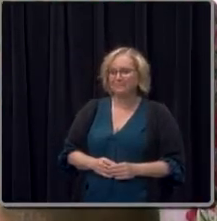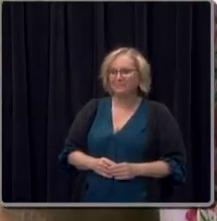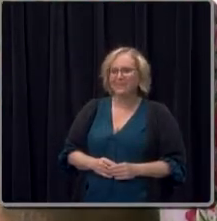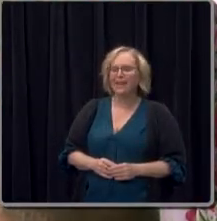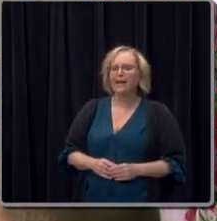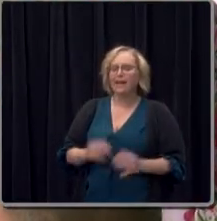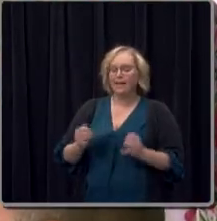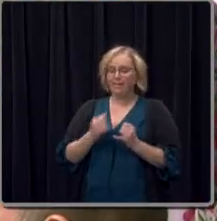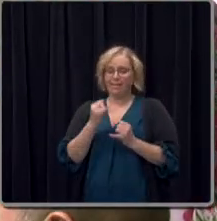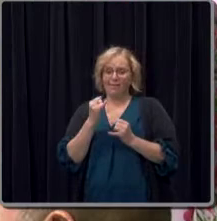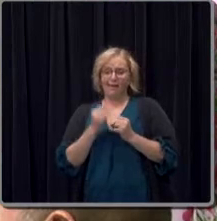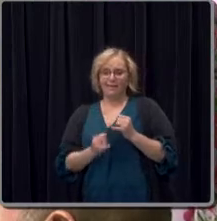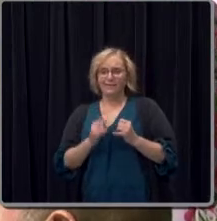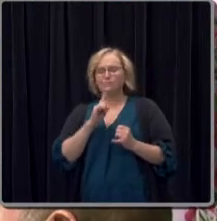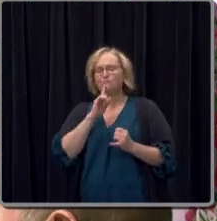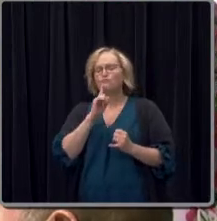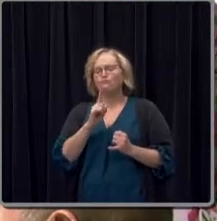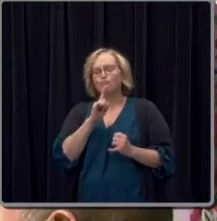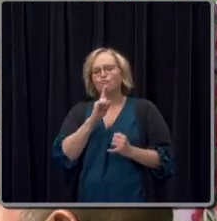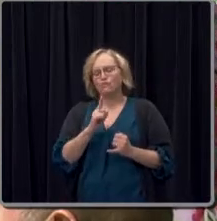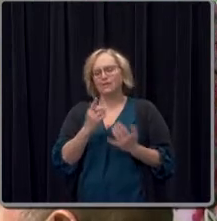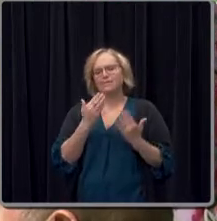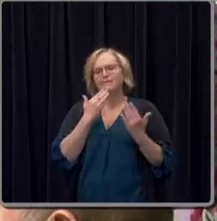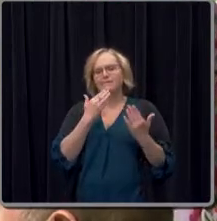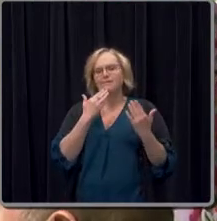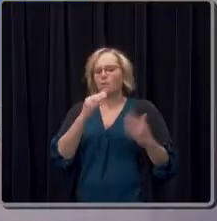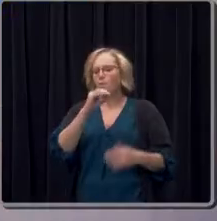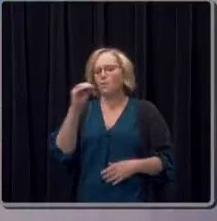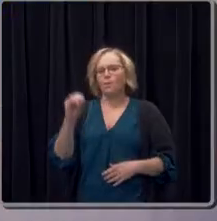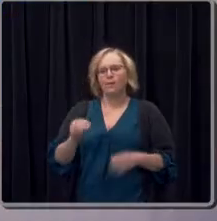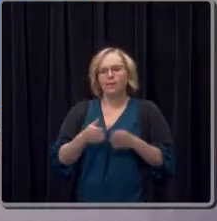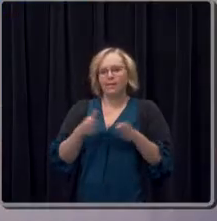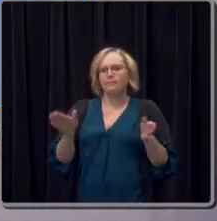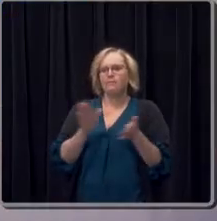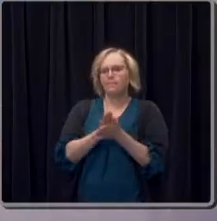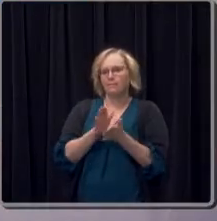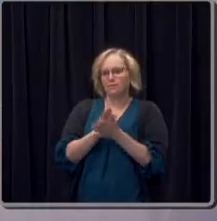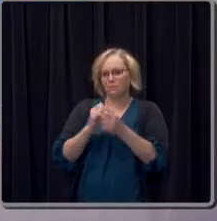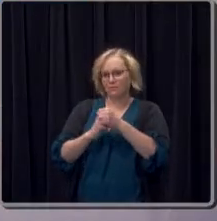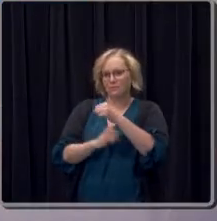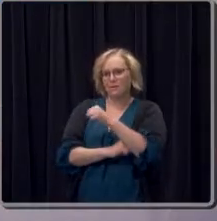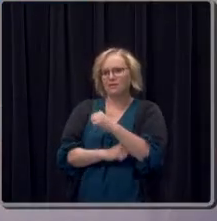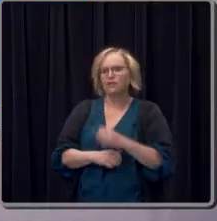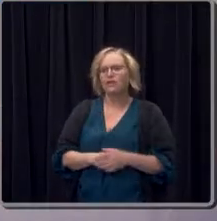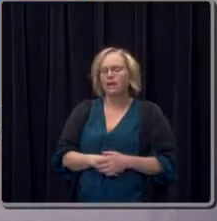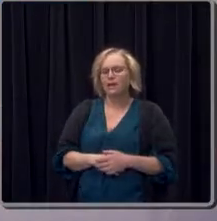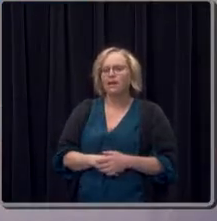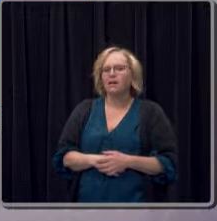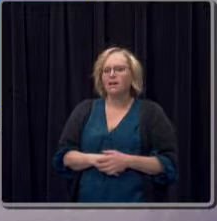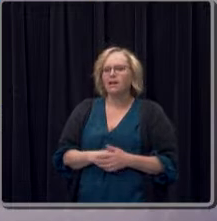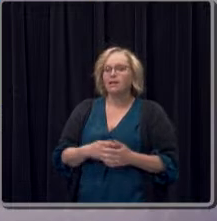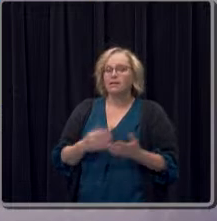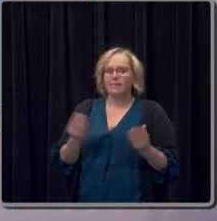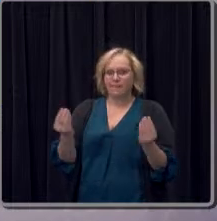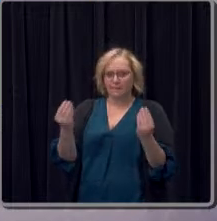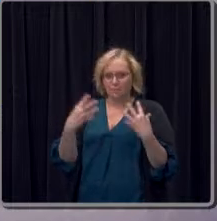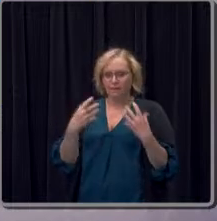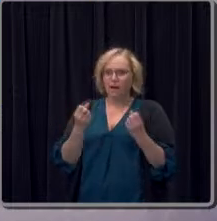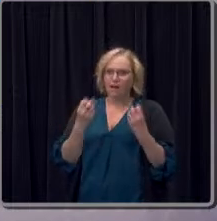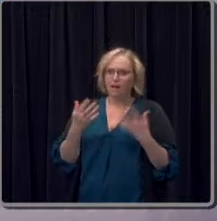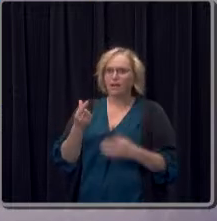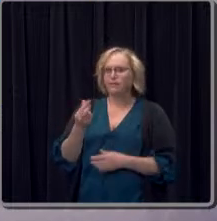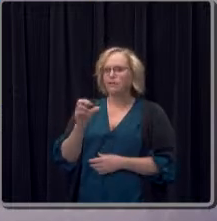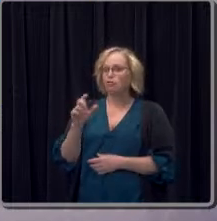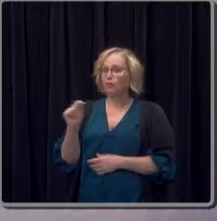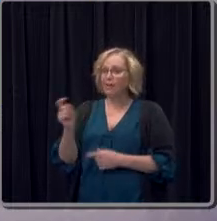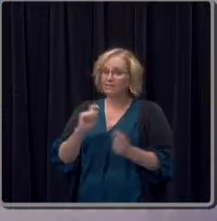And last, we really want to thank Olathe Public Schools Foundation. They provide a lot of grants and assistance that's